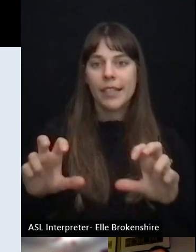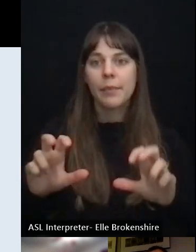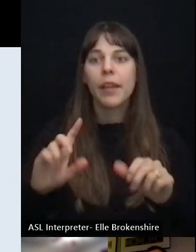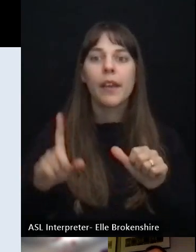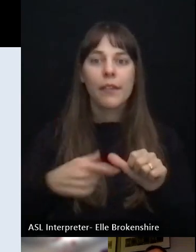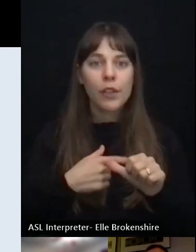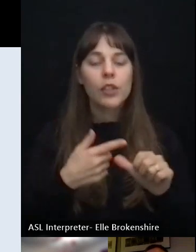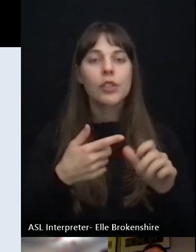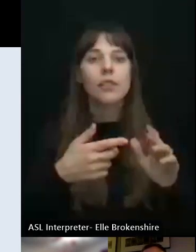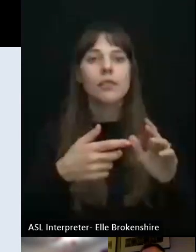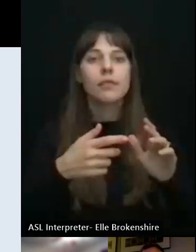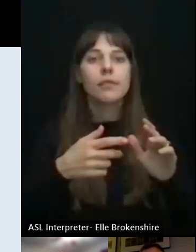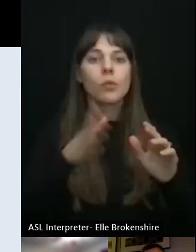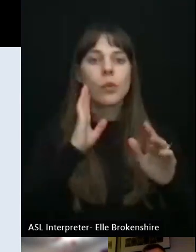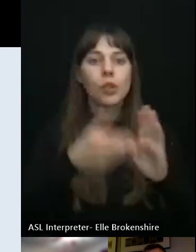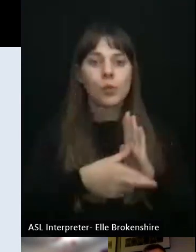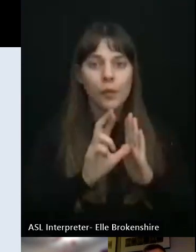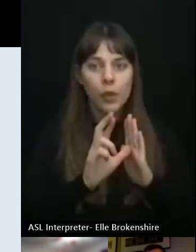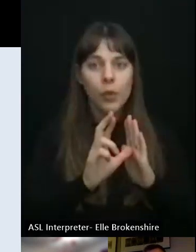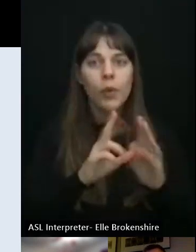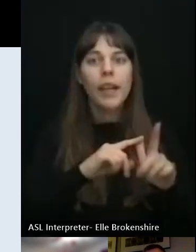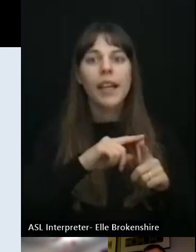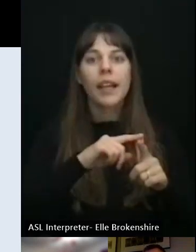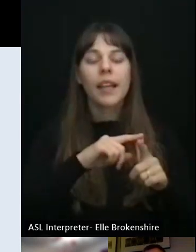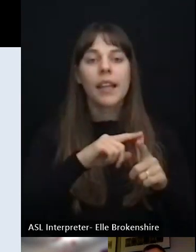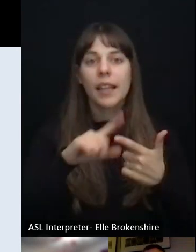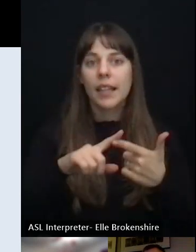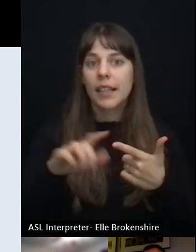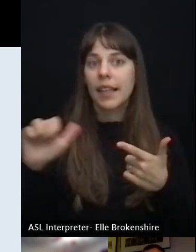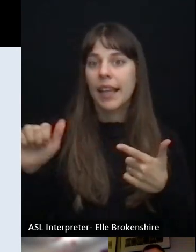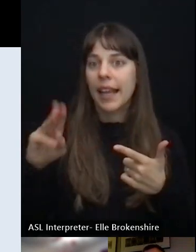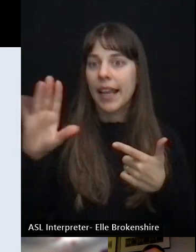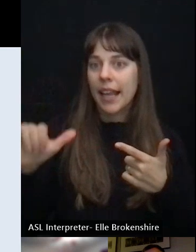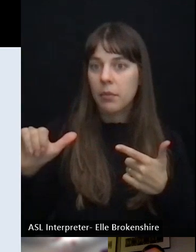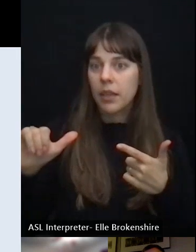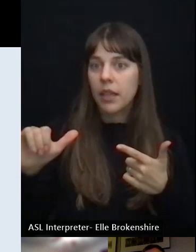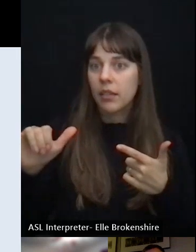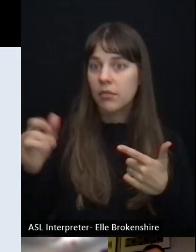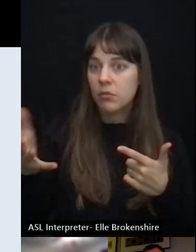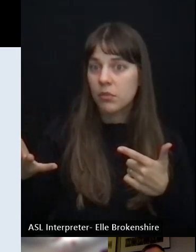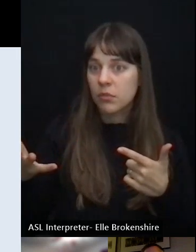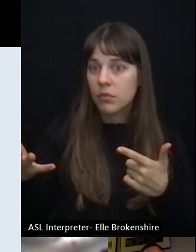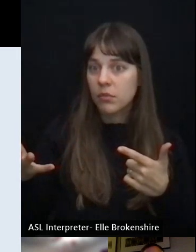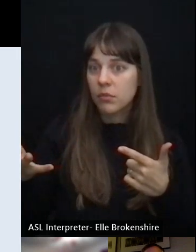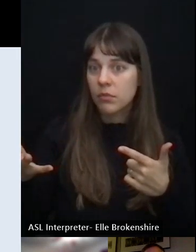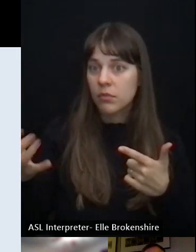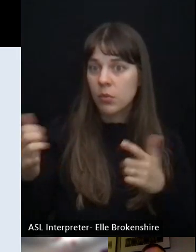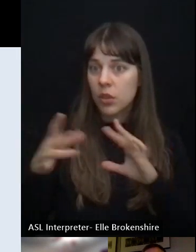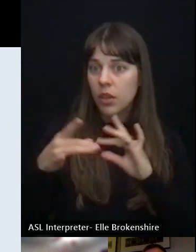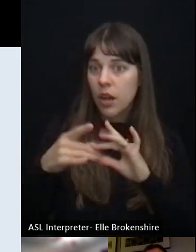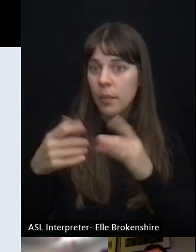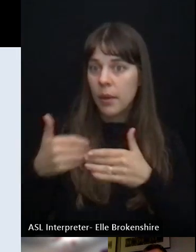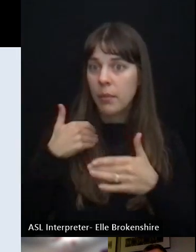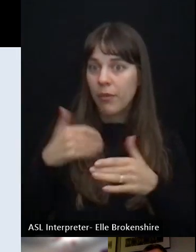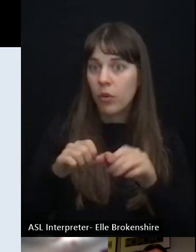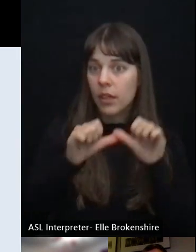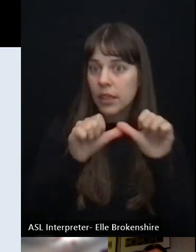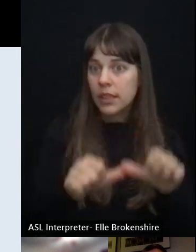next slide, I want to hand it off to Amy if she wanted to say anything before we move into the rest of the program.